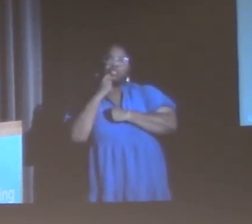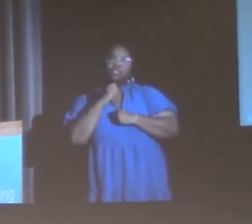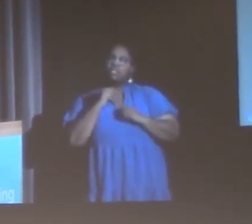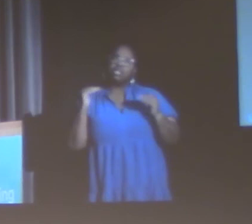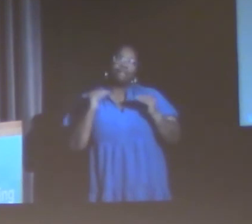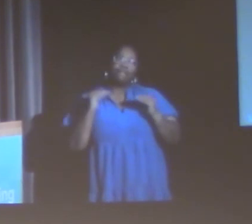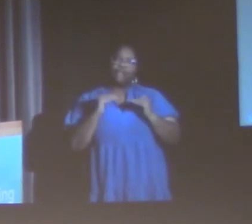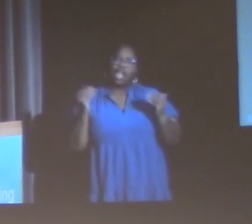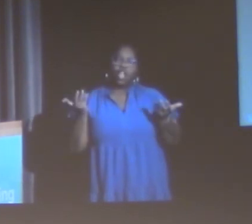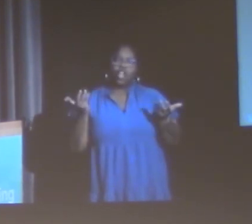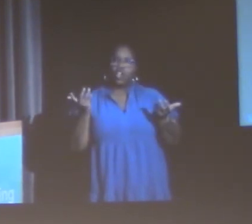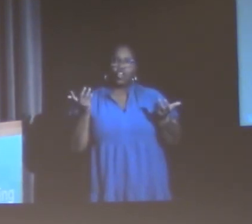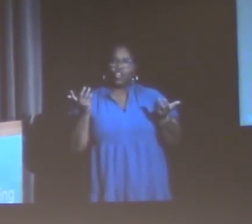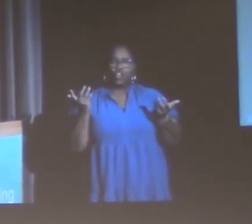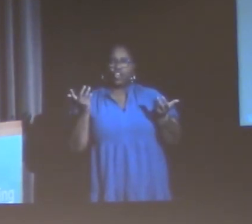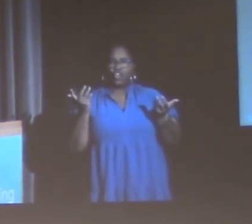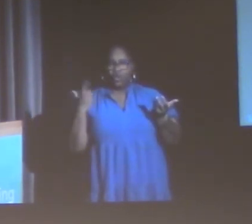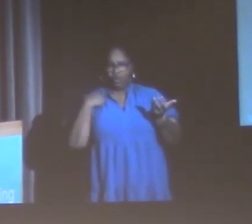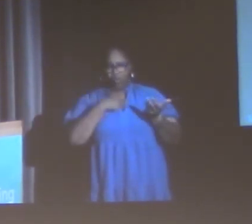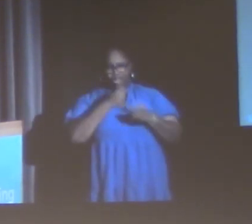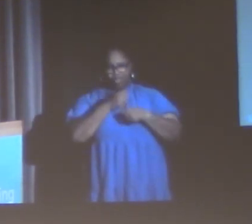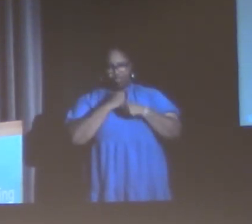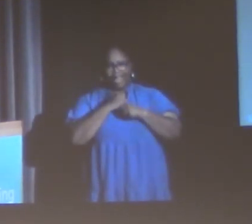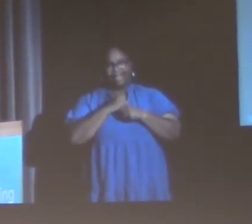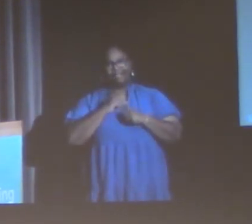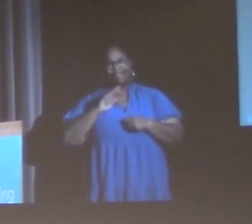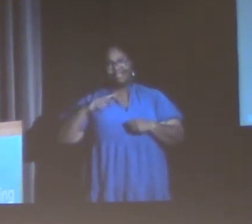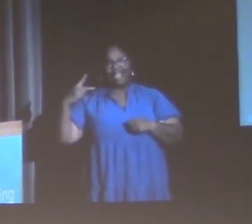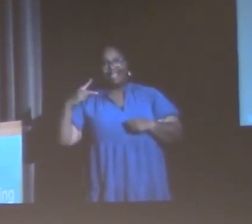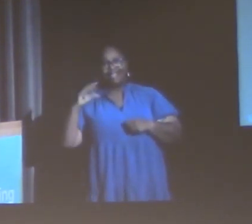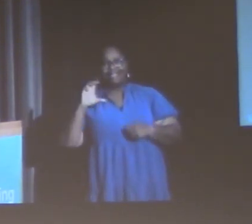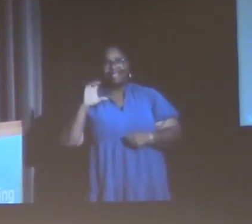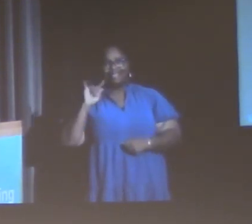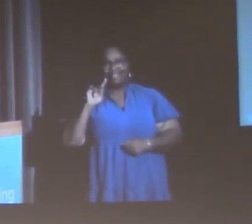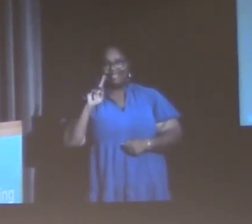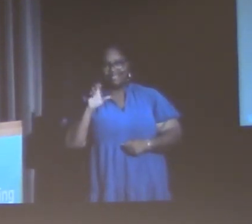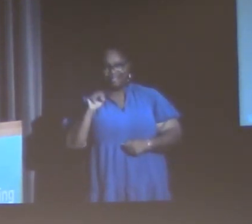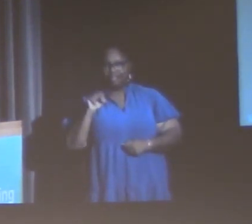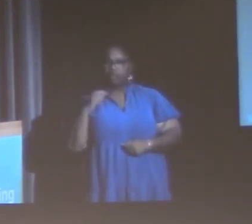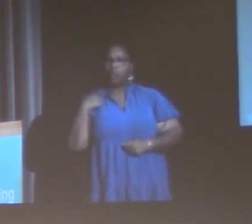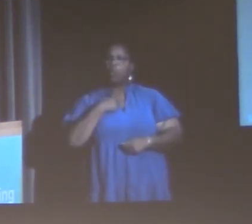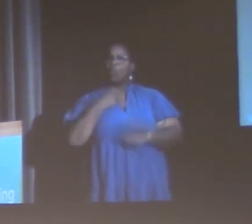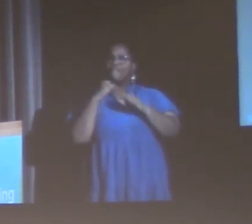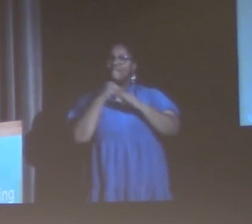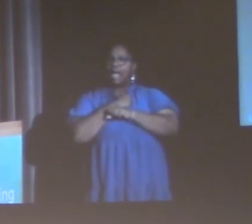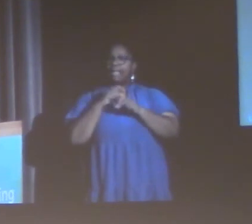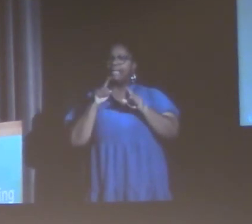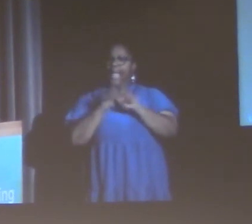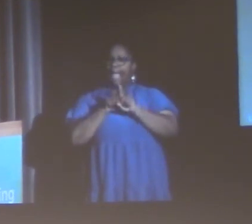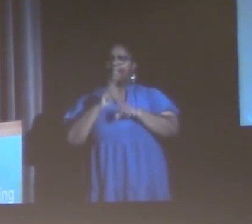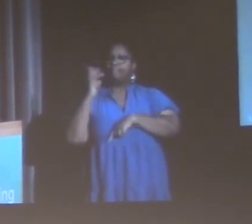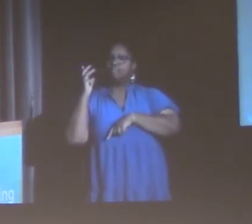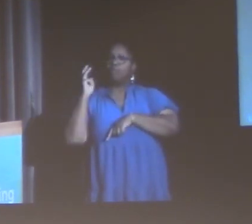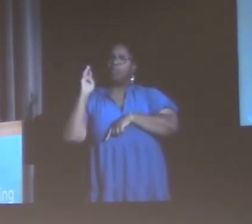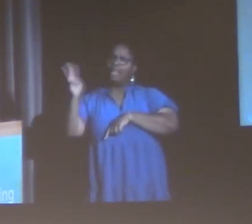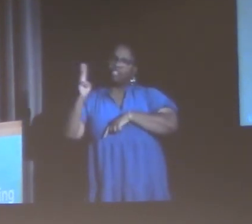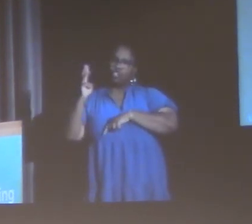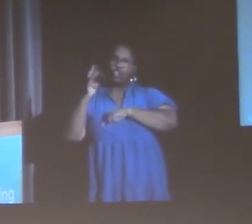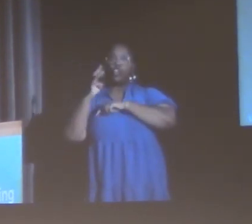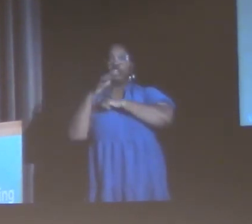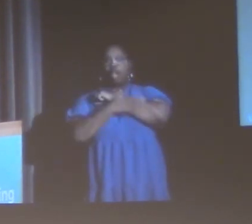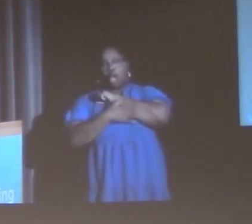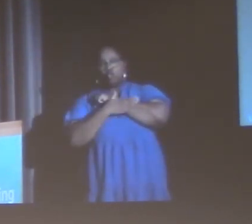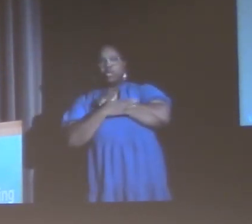it doesn't, and even we create second citizen. So we're fighting as Western countries that we're democratic and everyone have